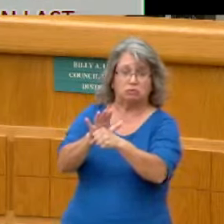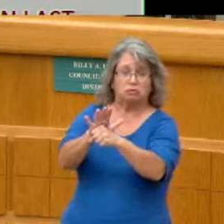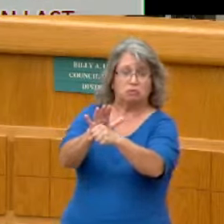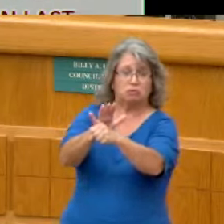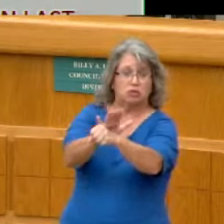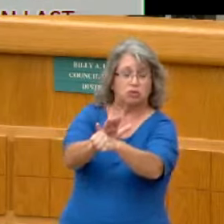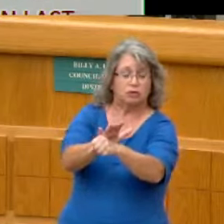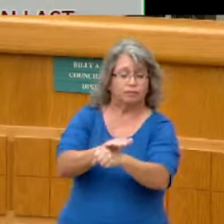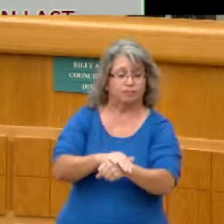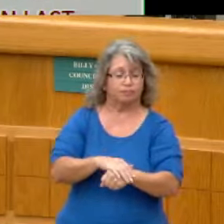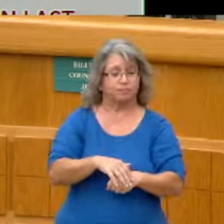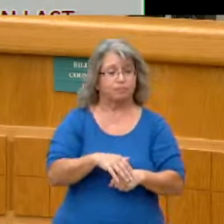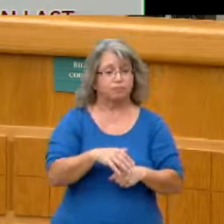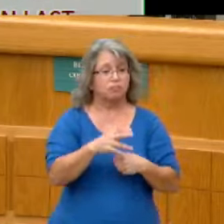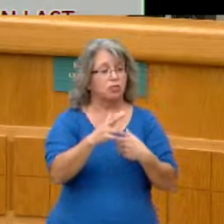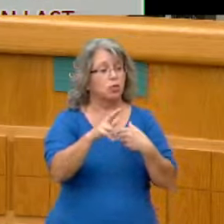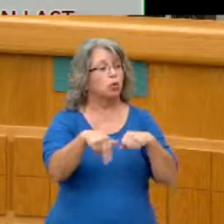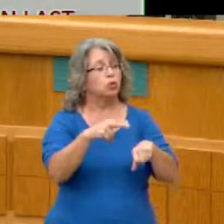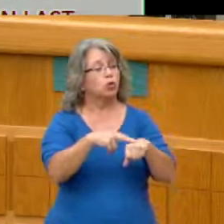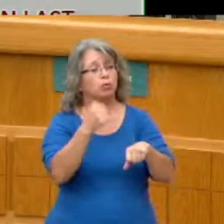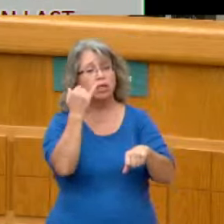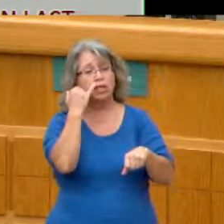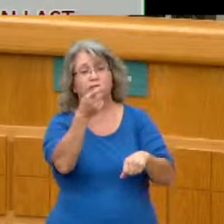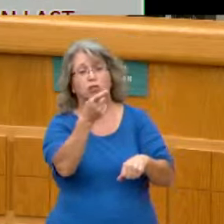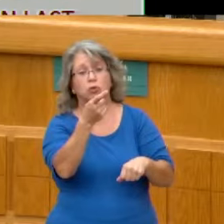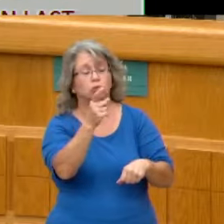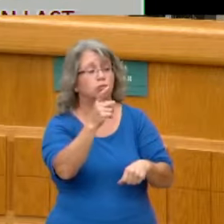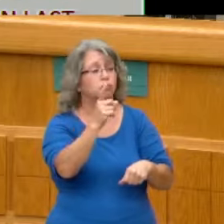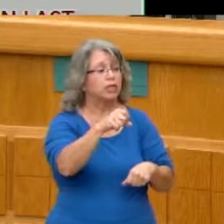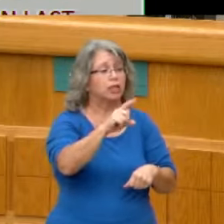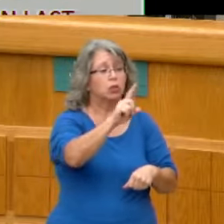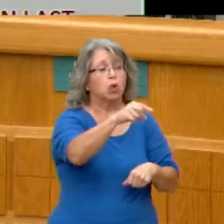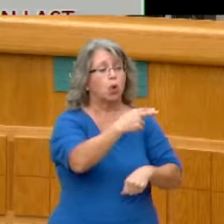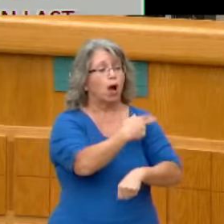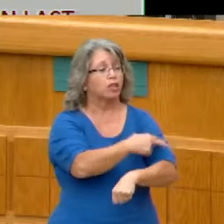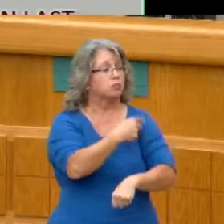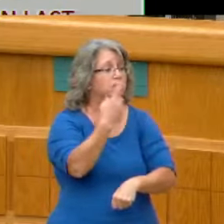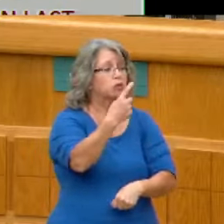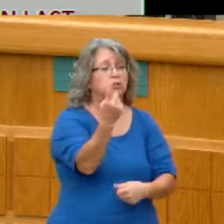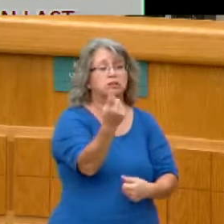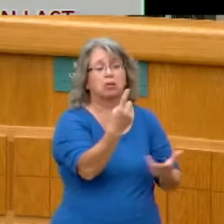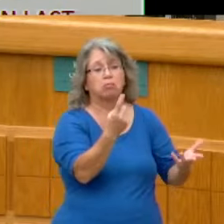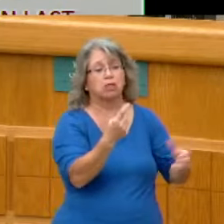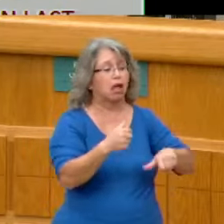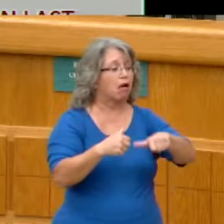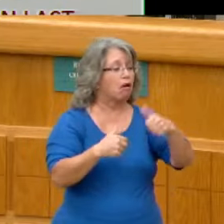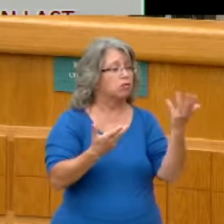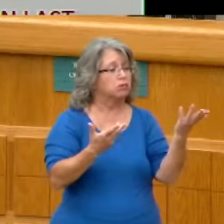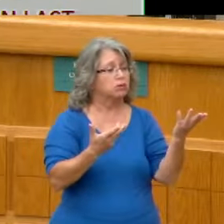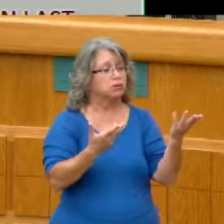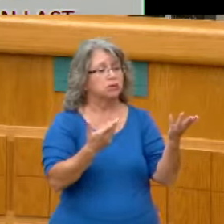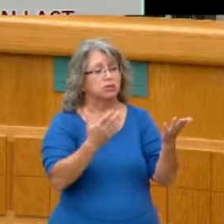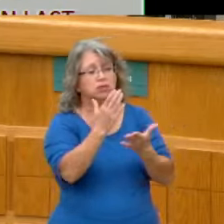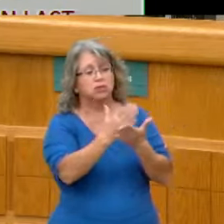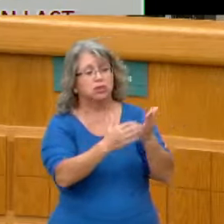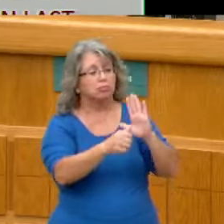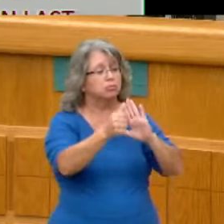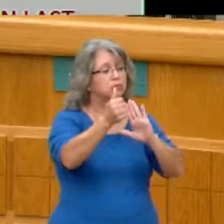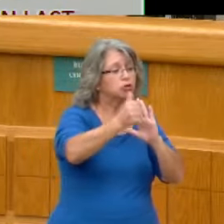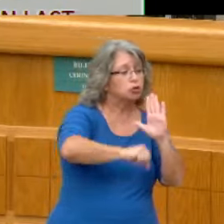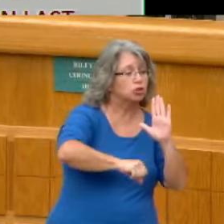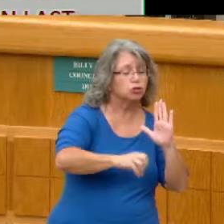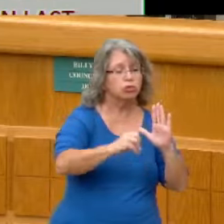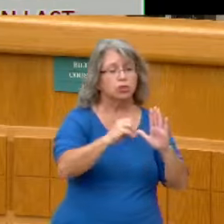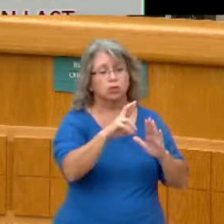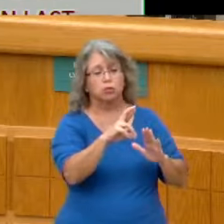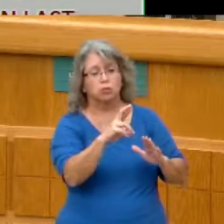that you would get normally. And obviously that's not possible right now. Elective surgeries probably aren't really occurring because all these hospital